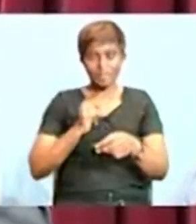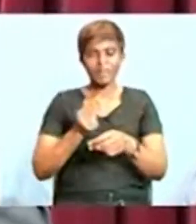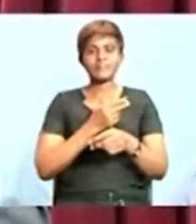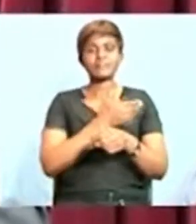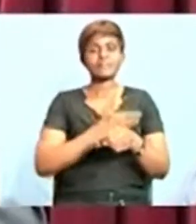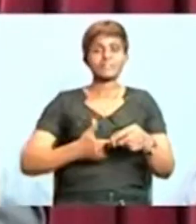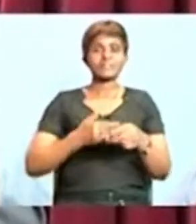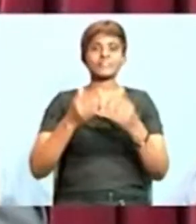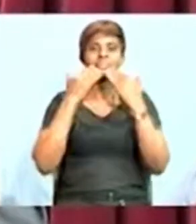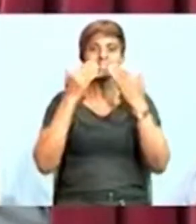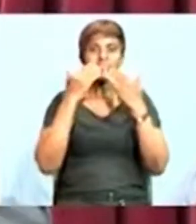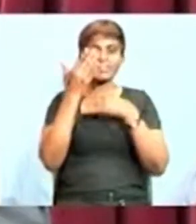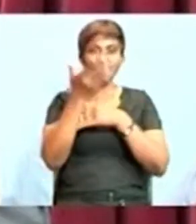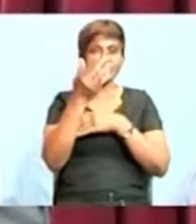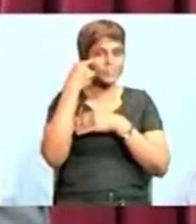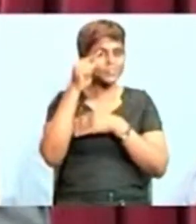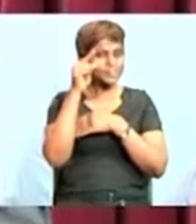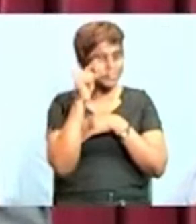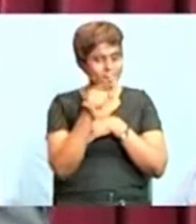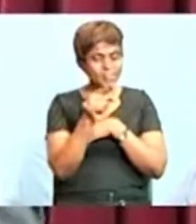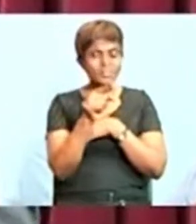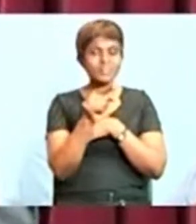you for this